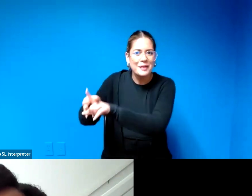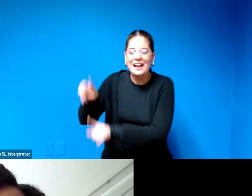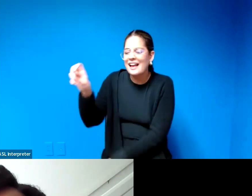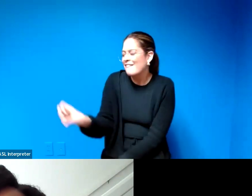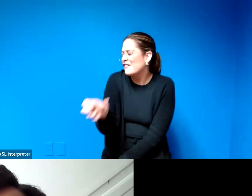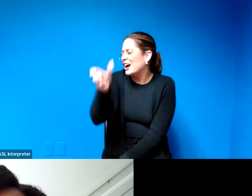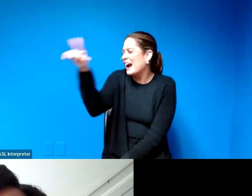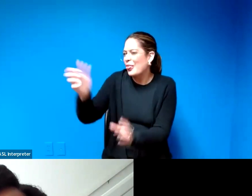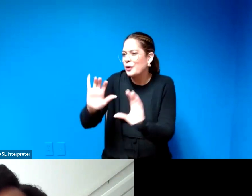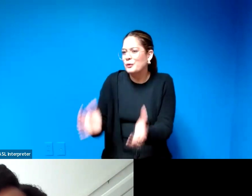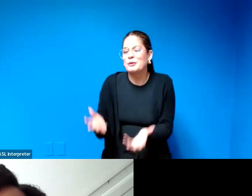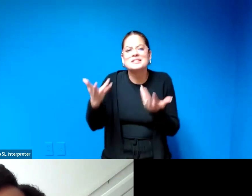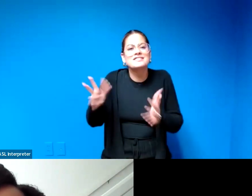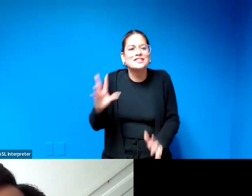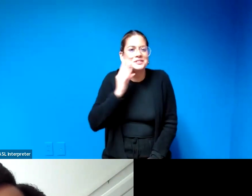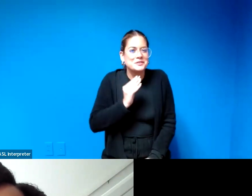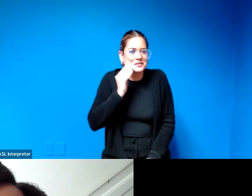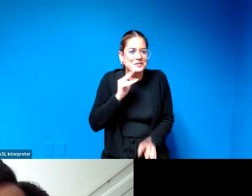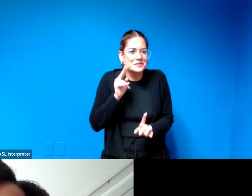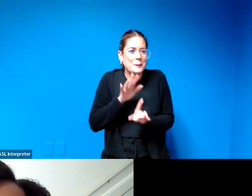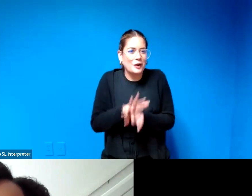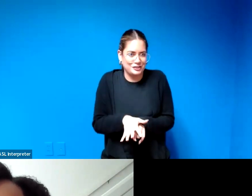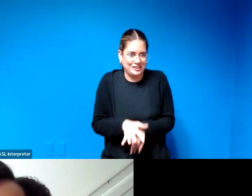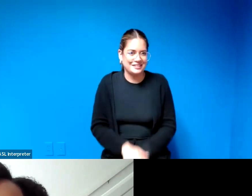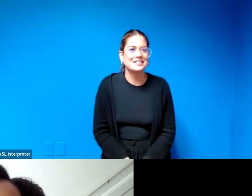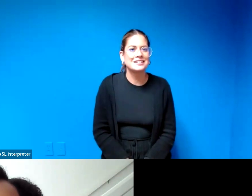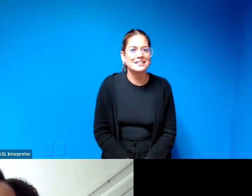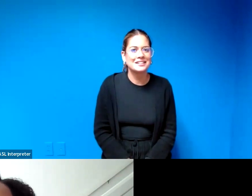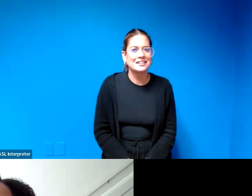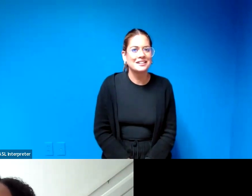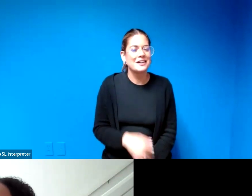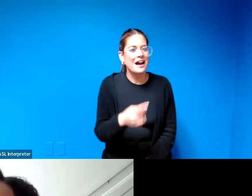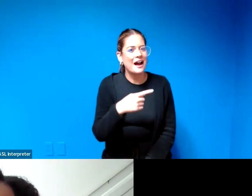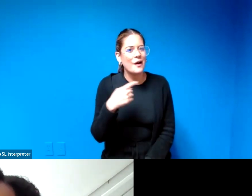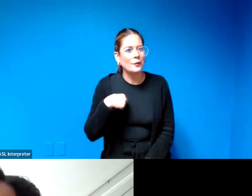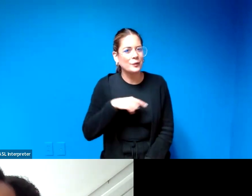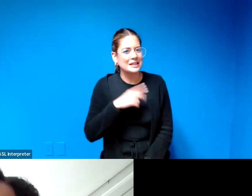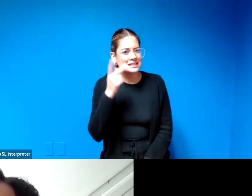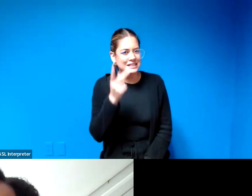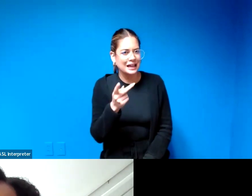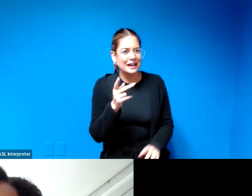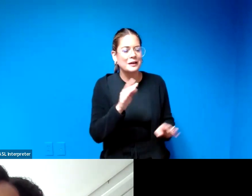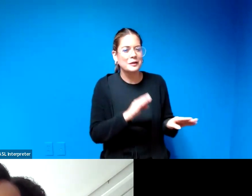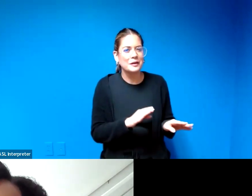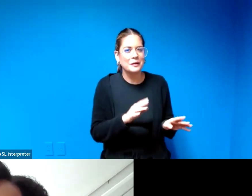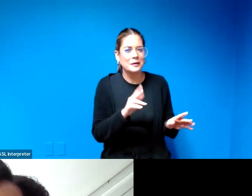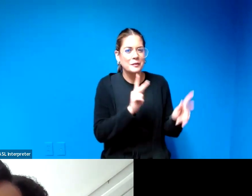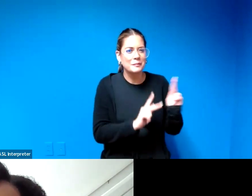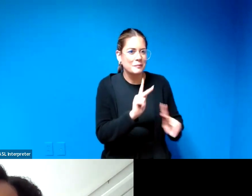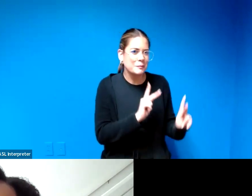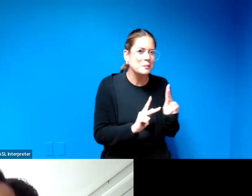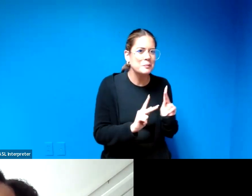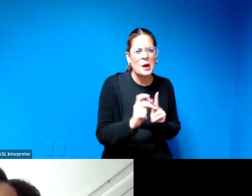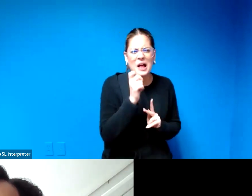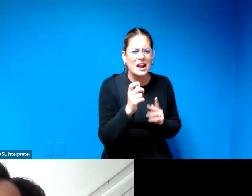that has experienced oppression in our society. And so the ways in which we see people mistreating and